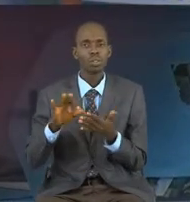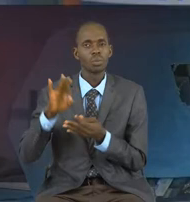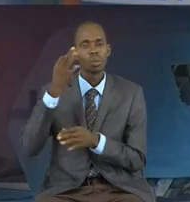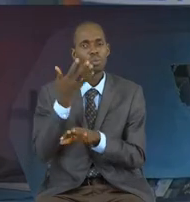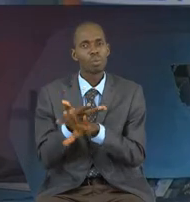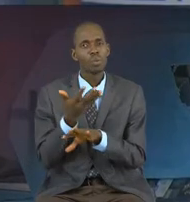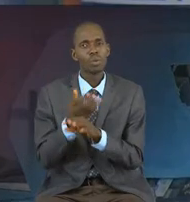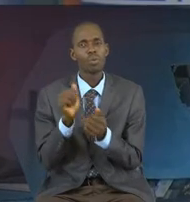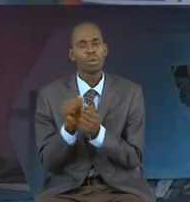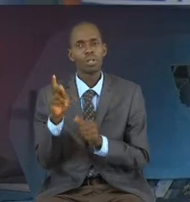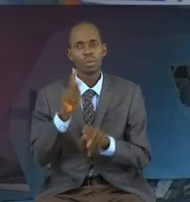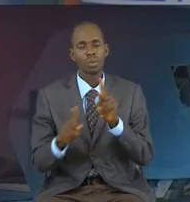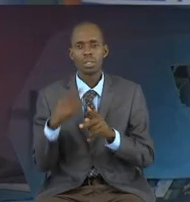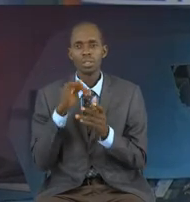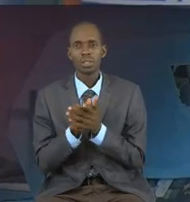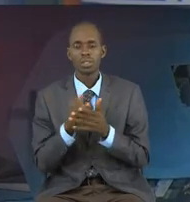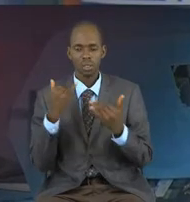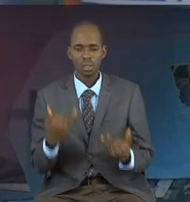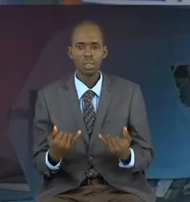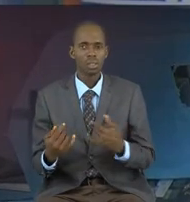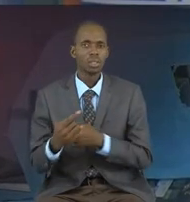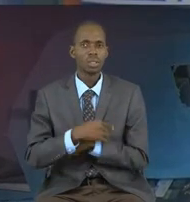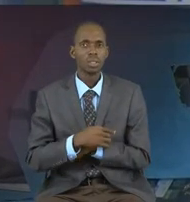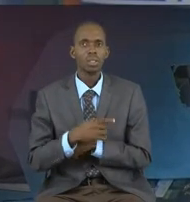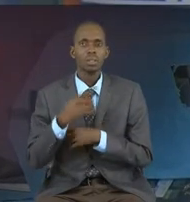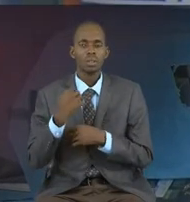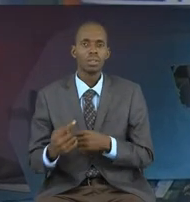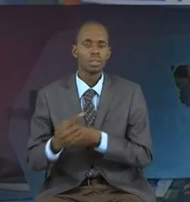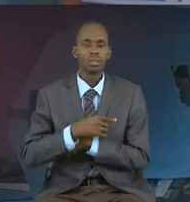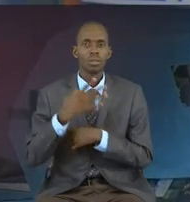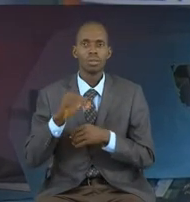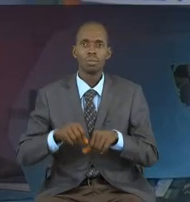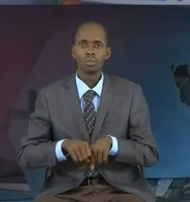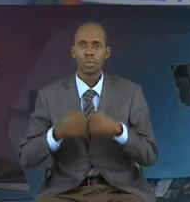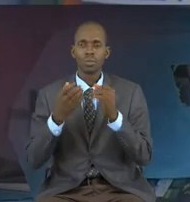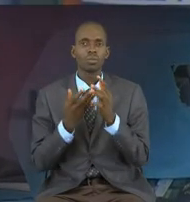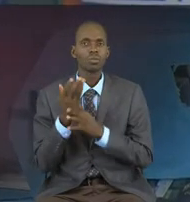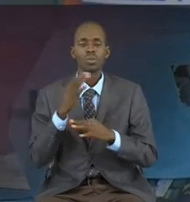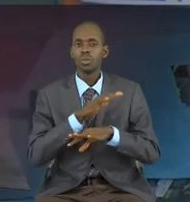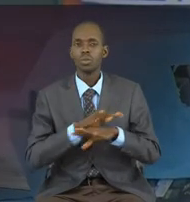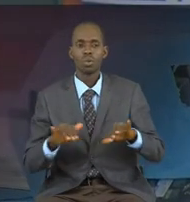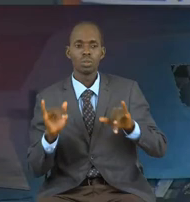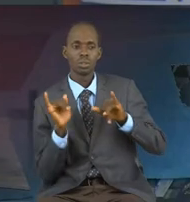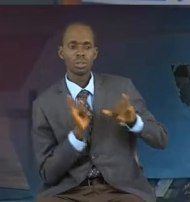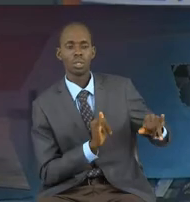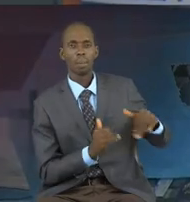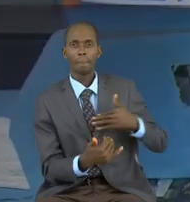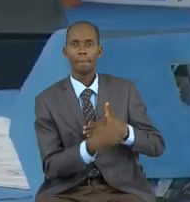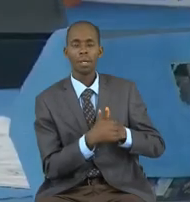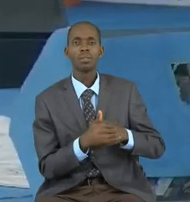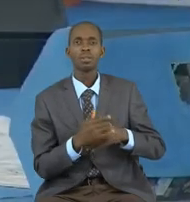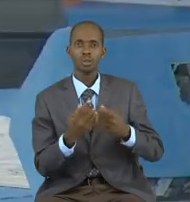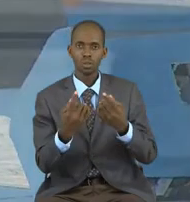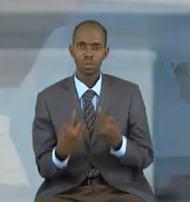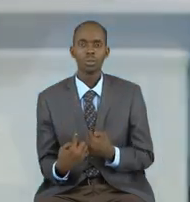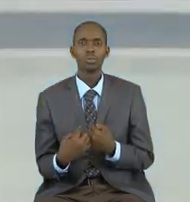this day, the day of breakthrough, don't stay behind, come. It gives us